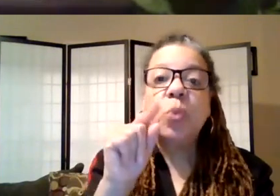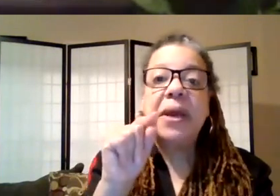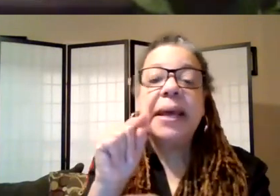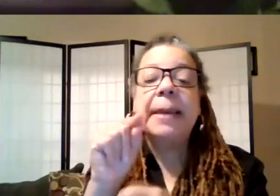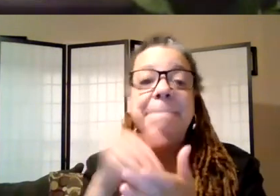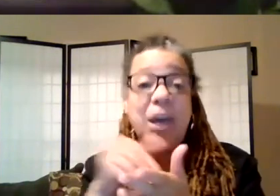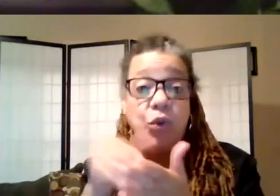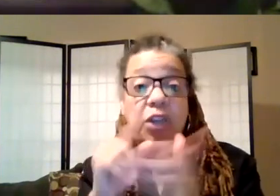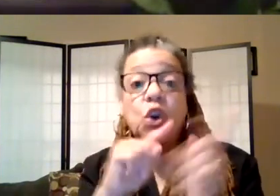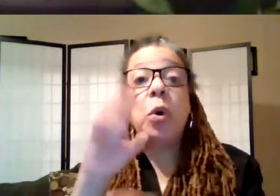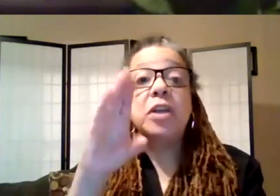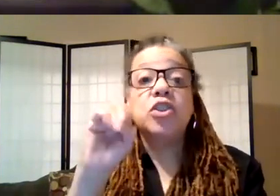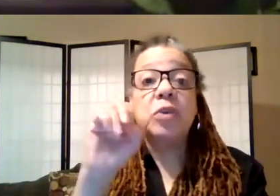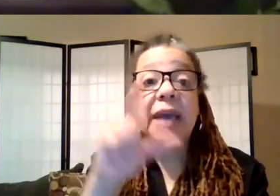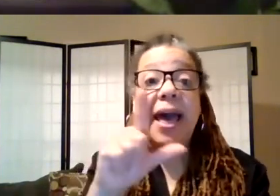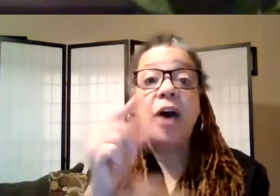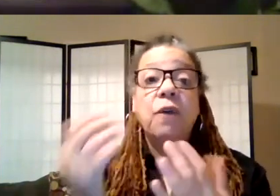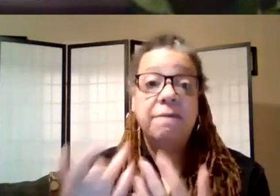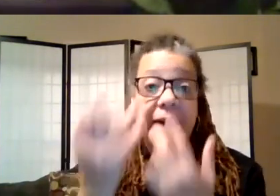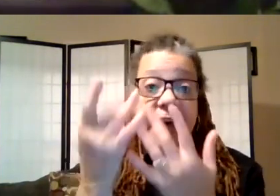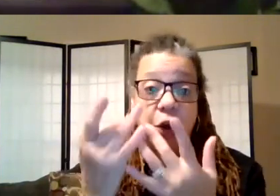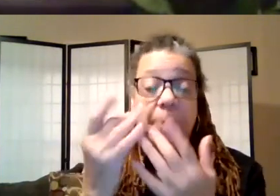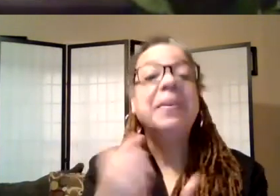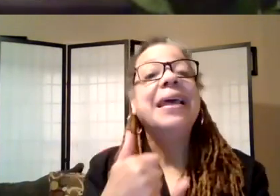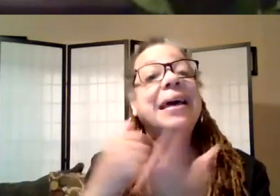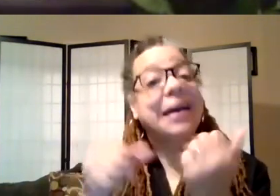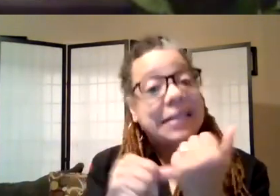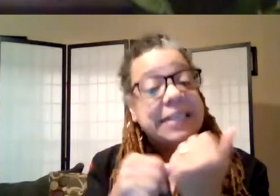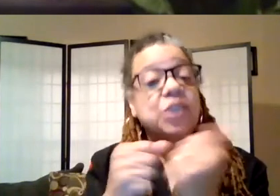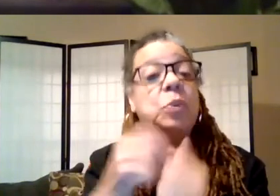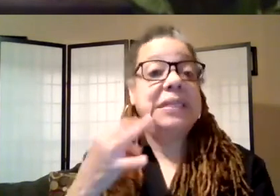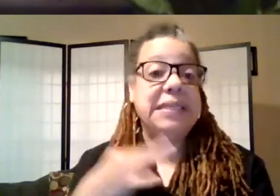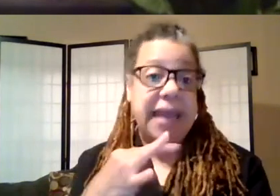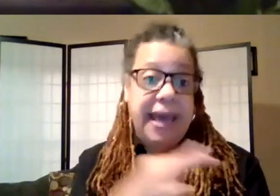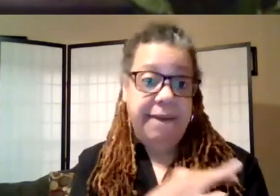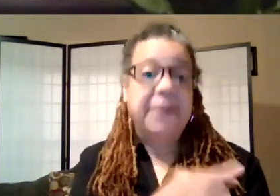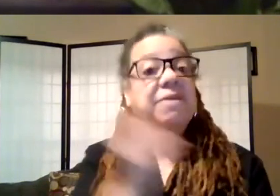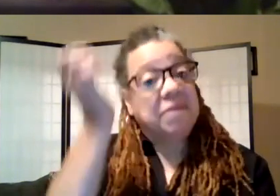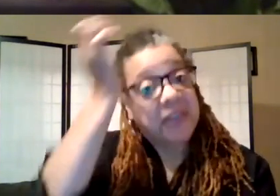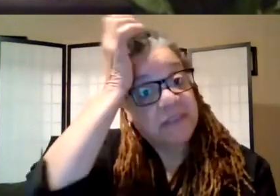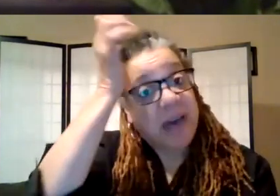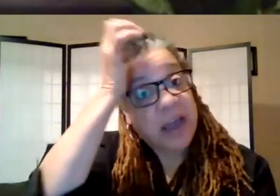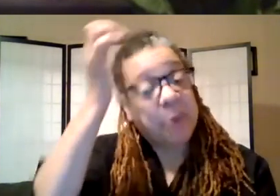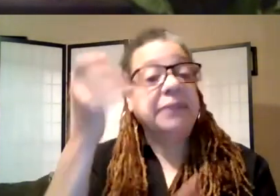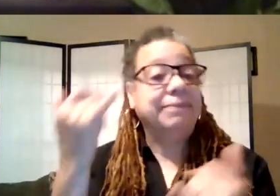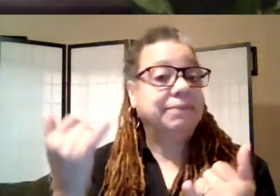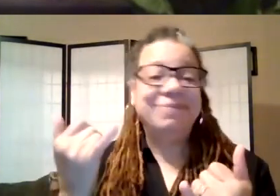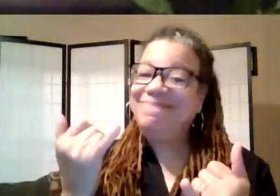going to assist with staffing. I'm sure many of you are aware that the staffing levels of CAL FIRE